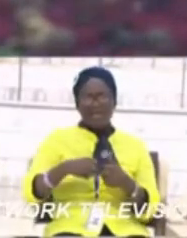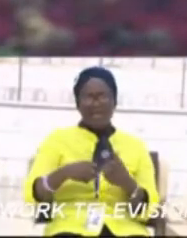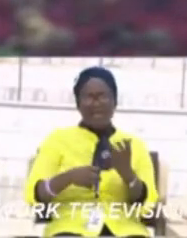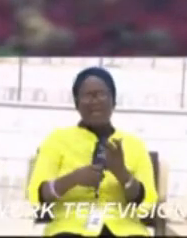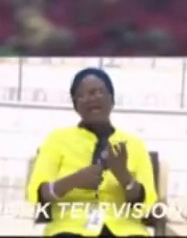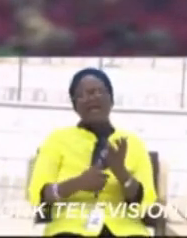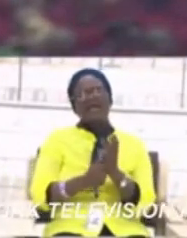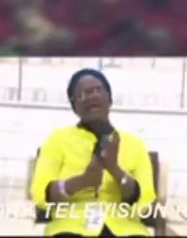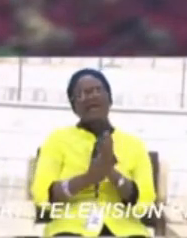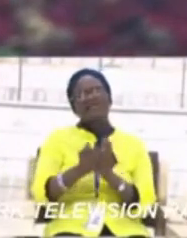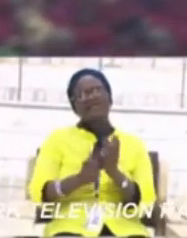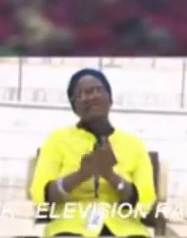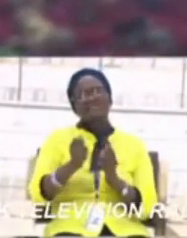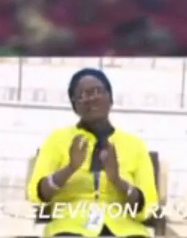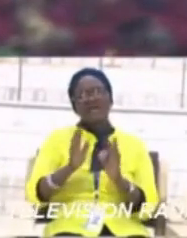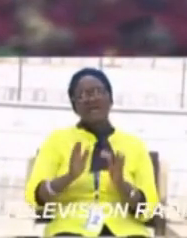After years,